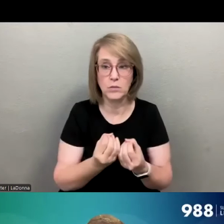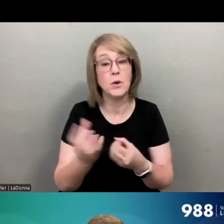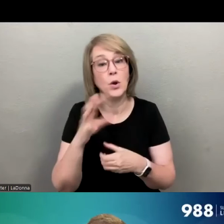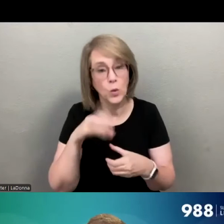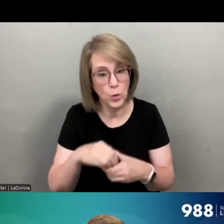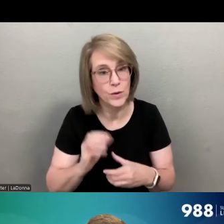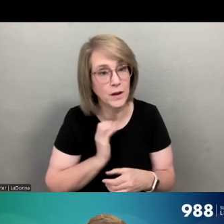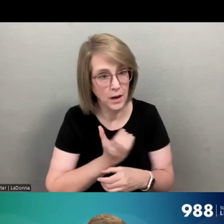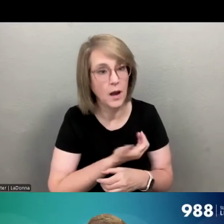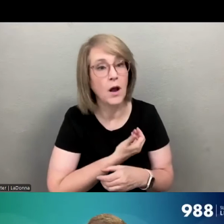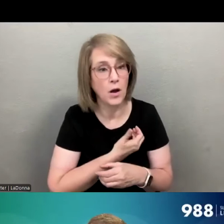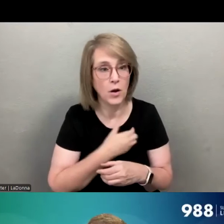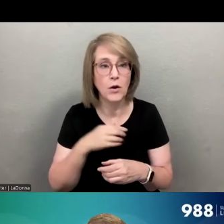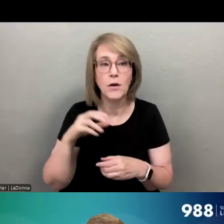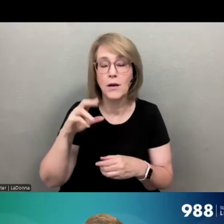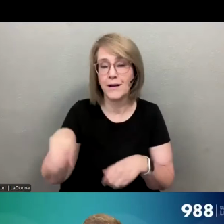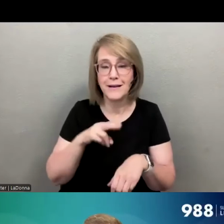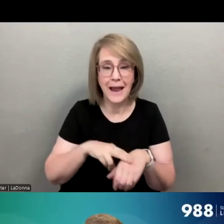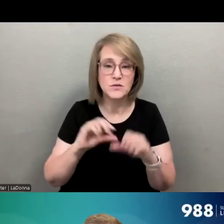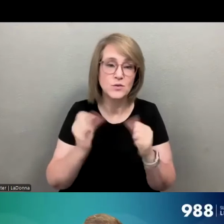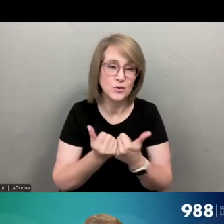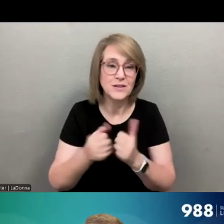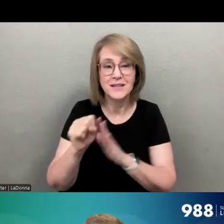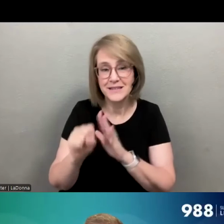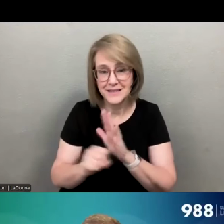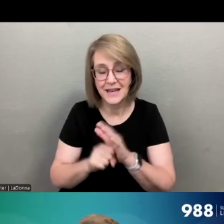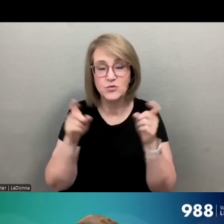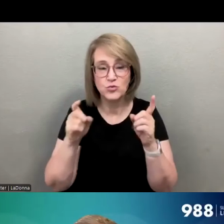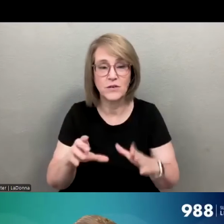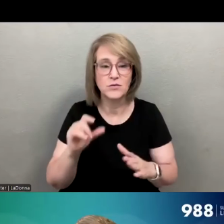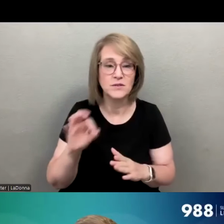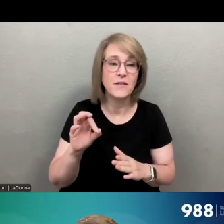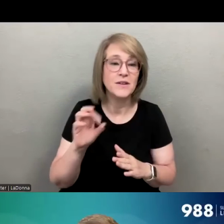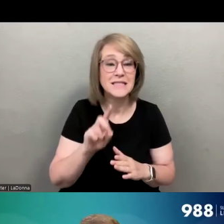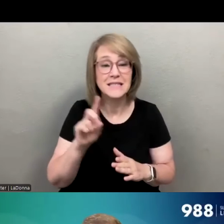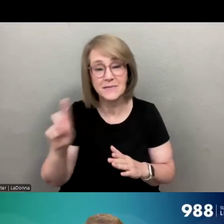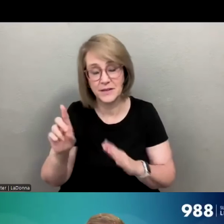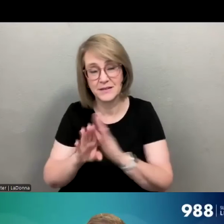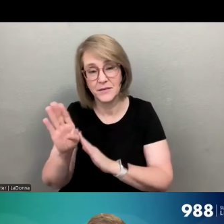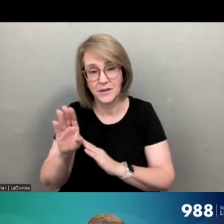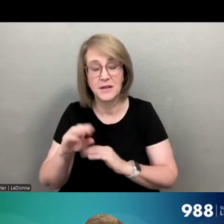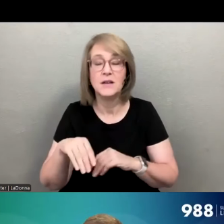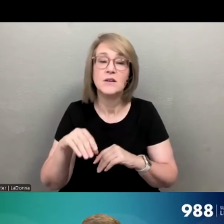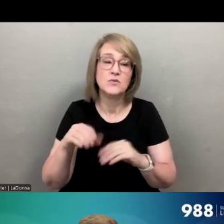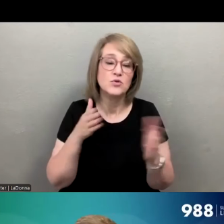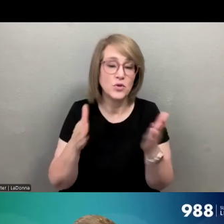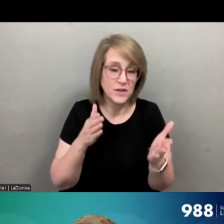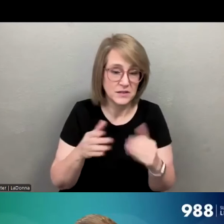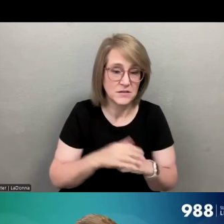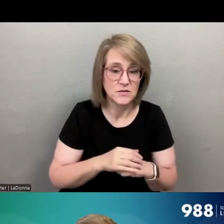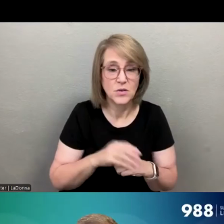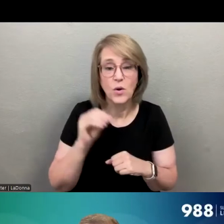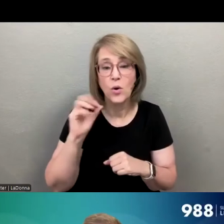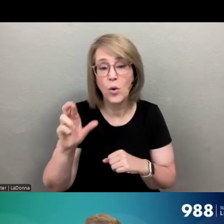NASHBID, the National Association of State Directors of Developmental Disability Services, or NASDs, the National Association for the